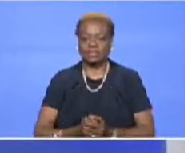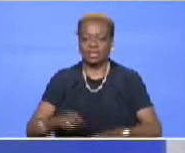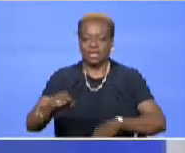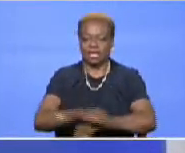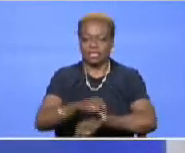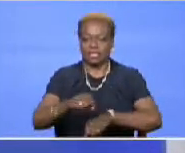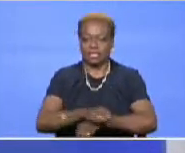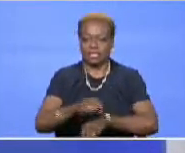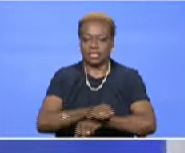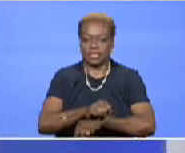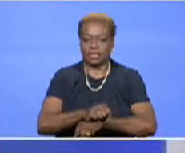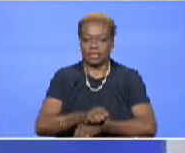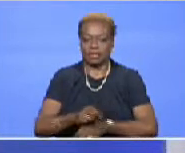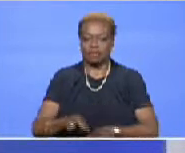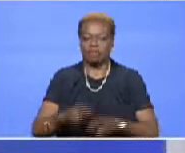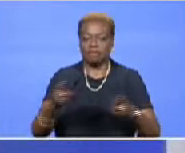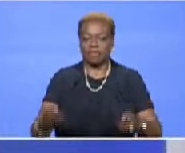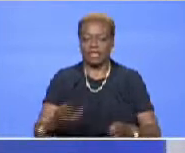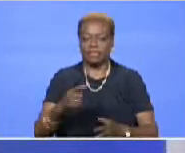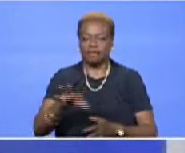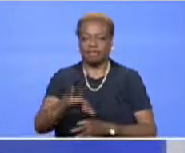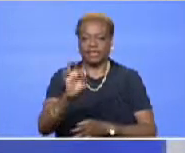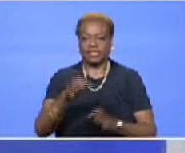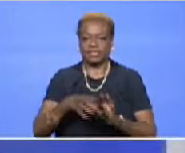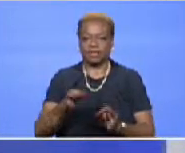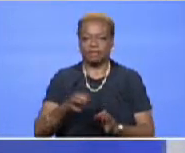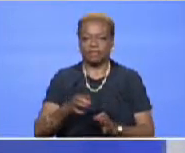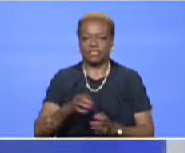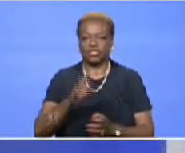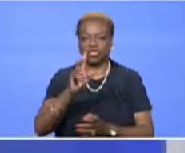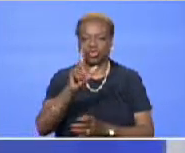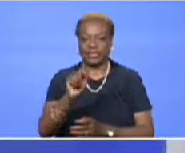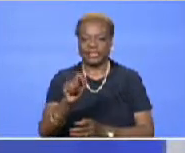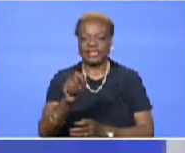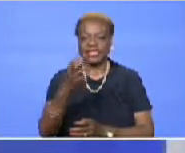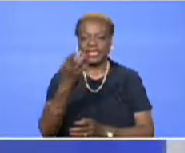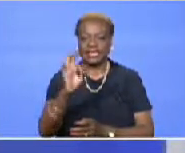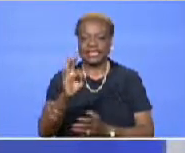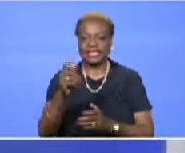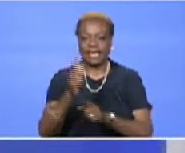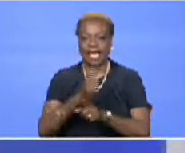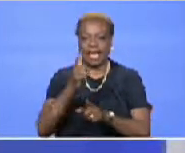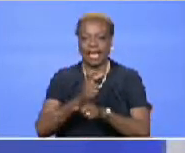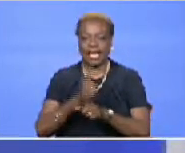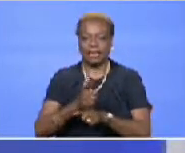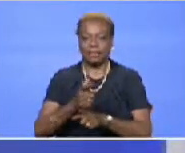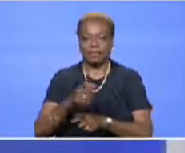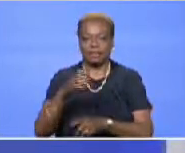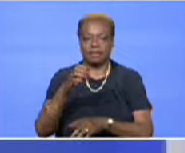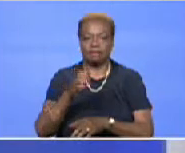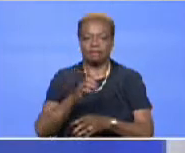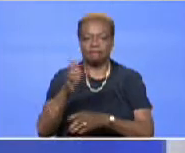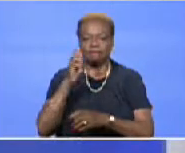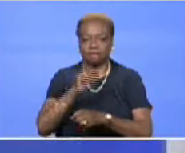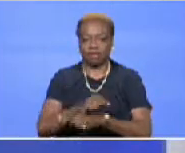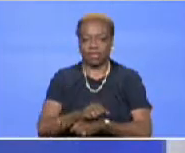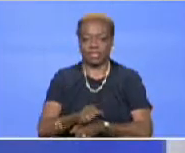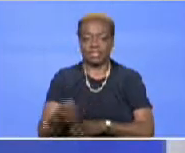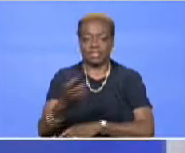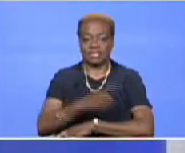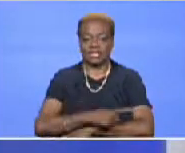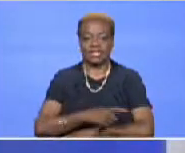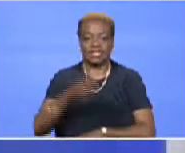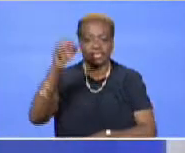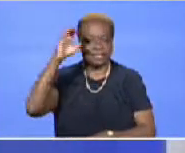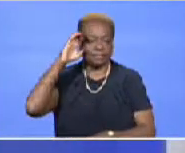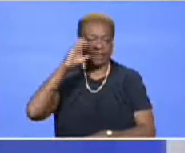officials revealing the findings of its May 2019 labor force survey today. According to senior statistician at the Department of Statistics, Cipriana